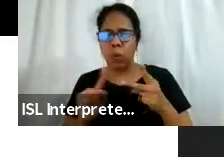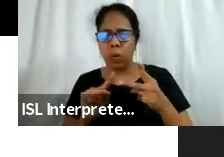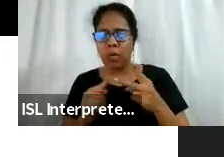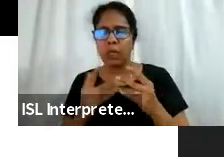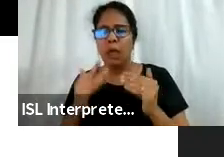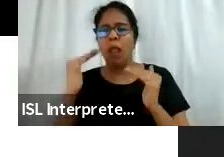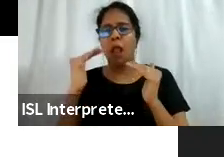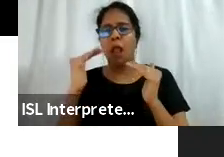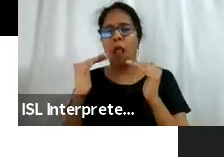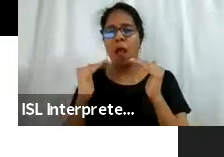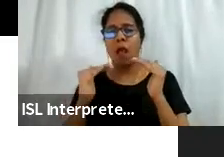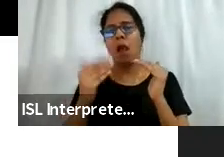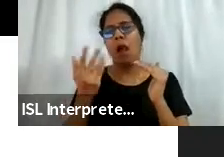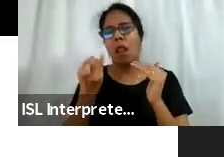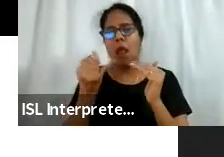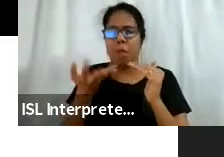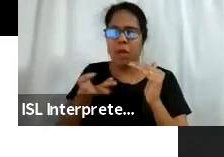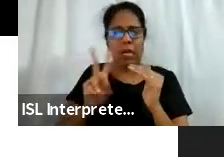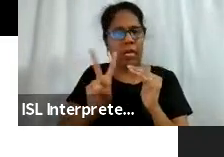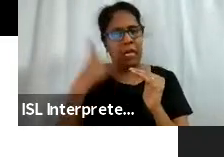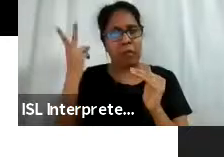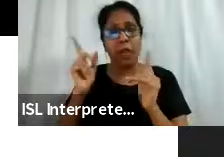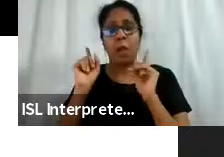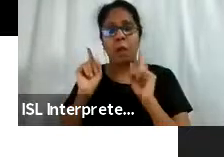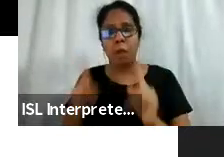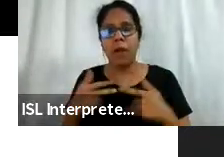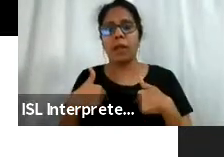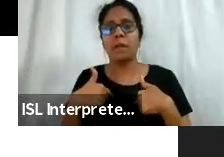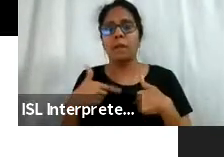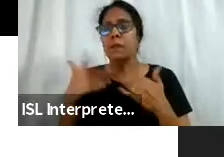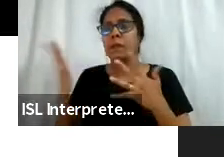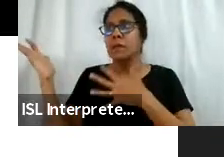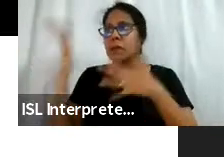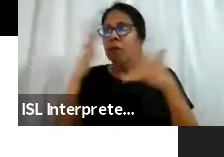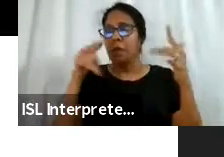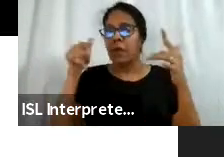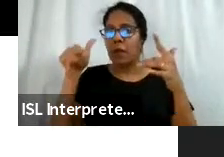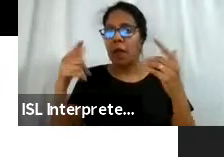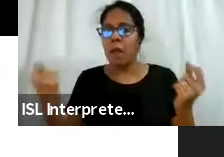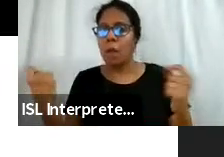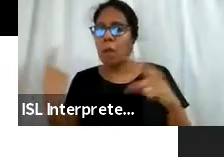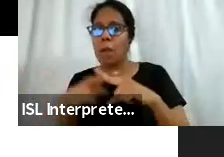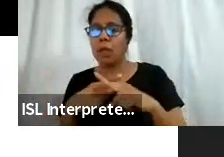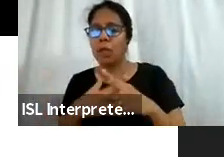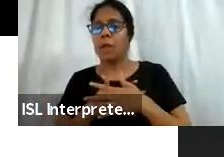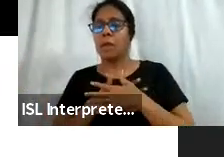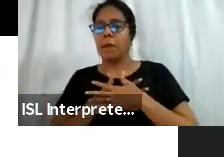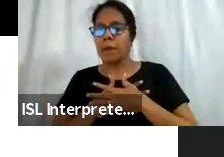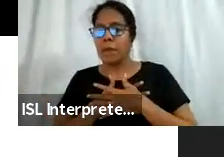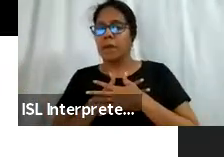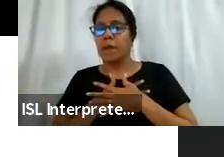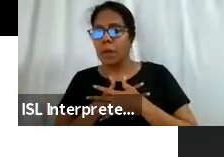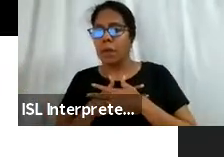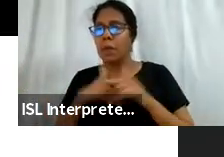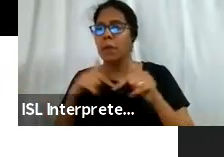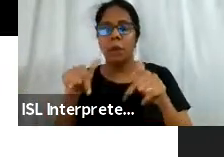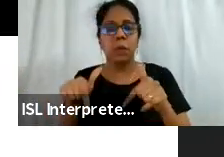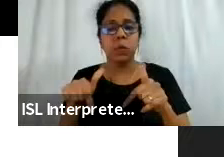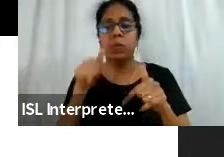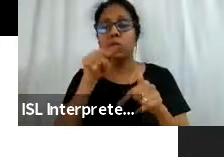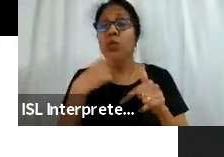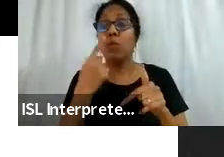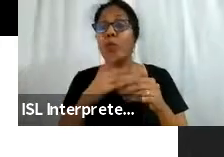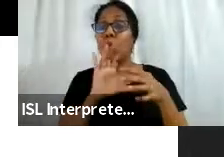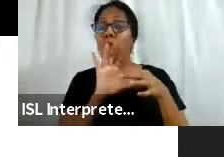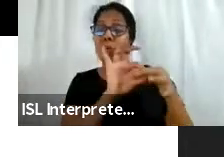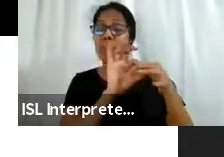it's a different reading, but that's always, those persons are always in connect with their treating physician. So he or